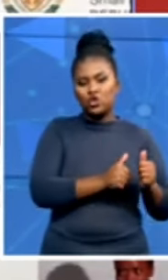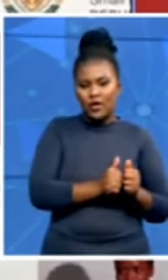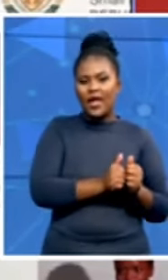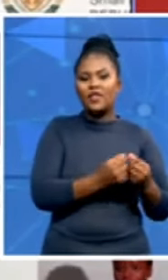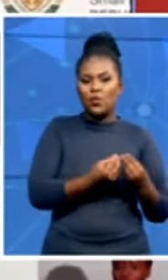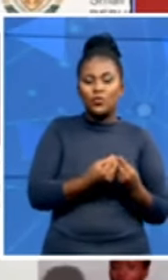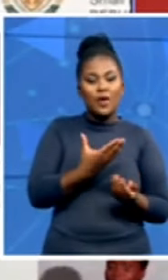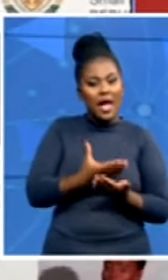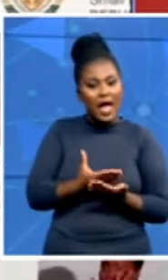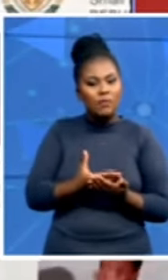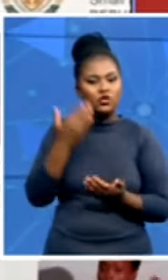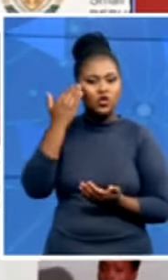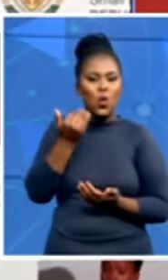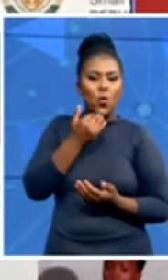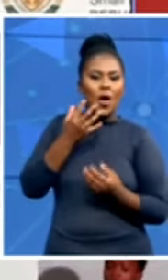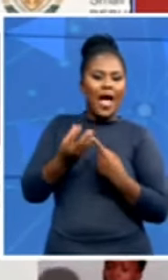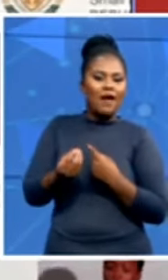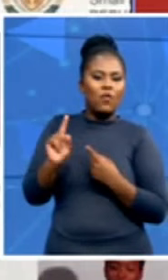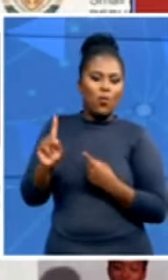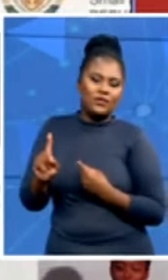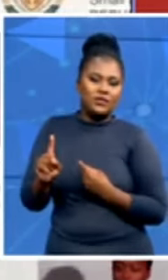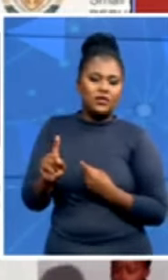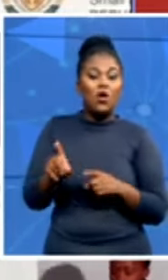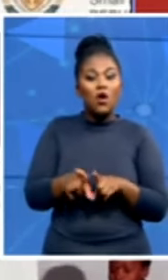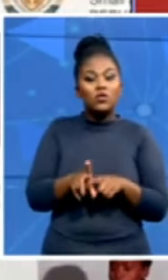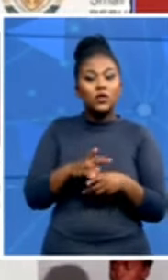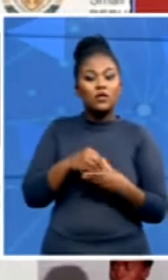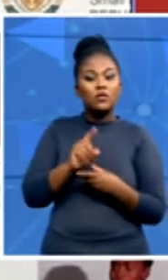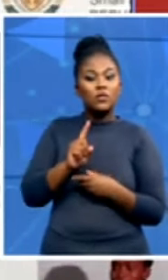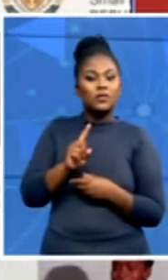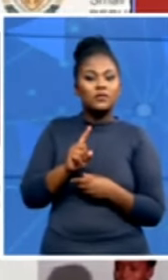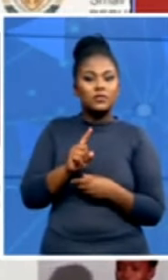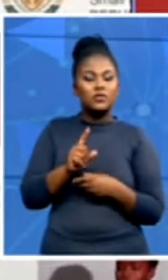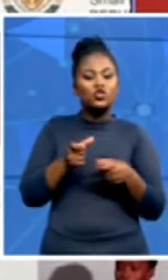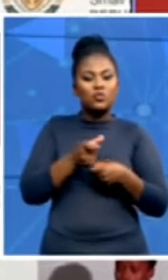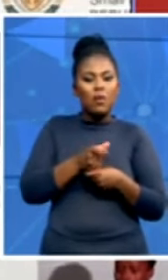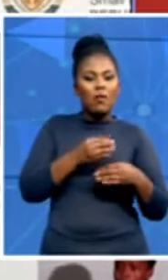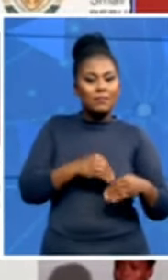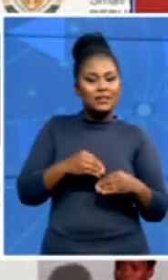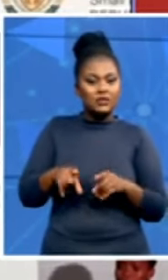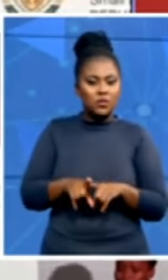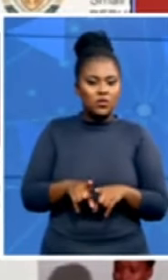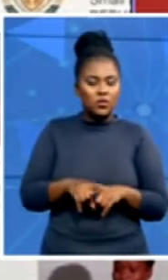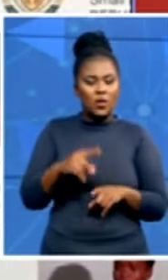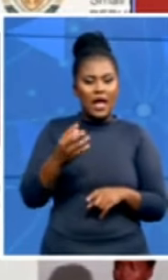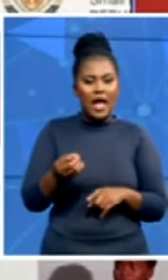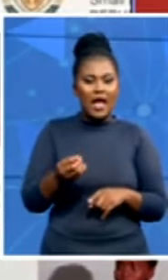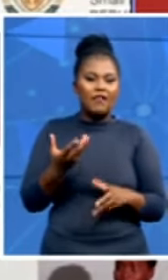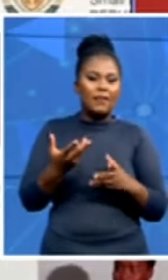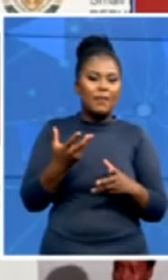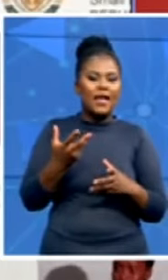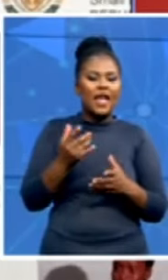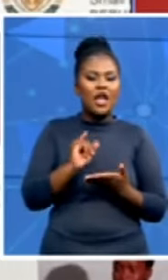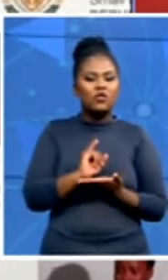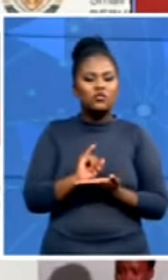what, including those small businesses that had insurance that was paid to them. When